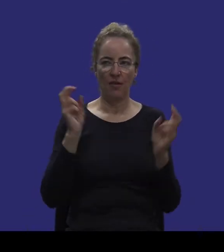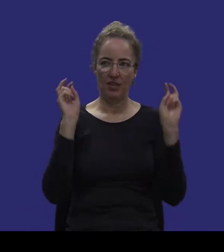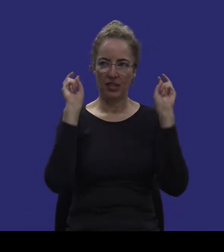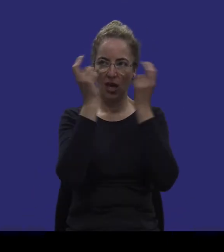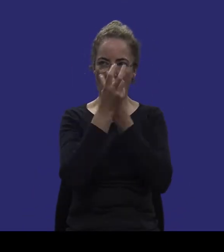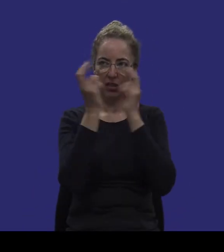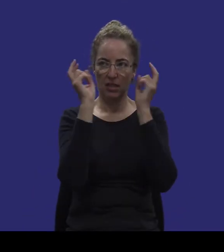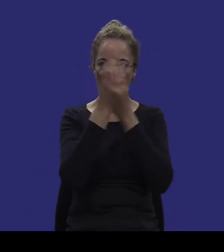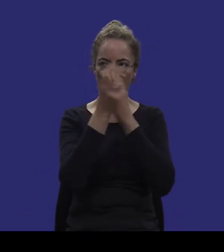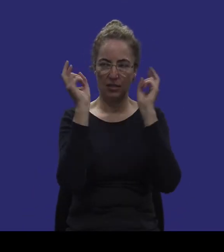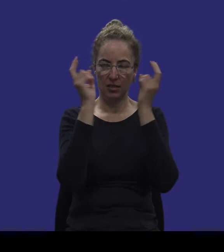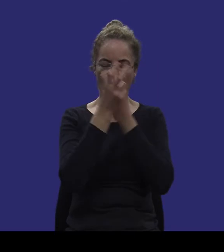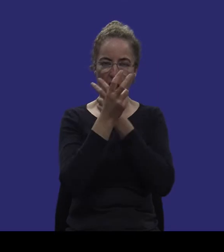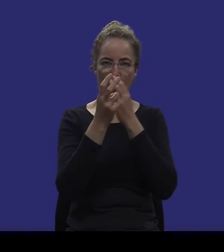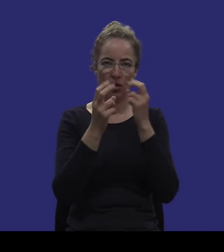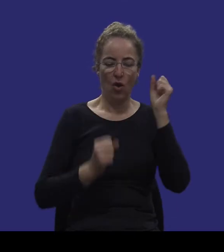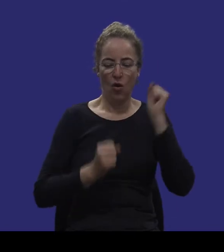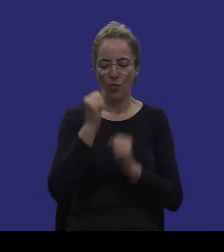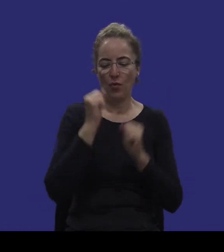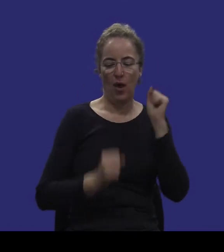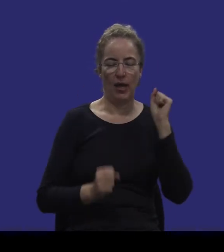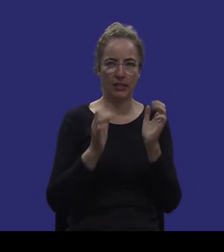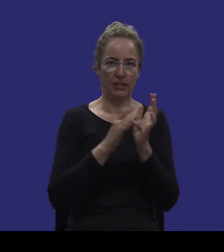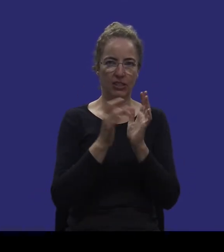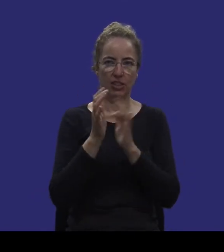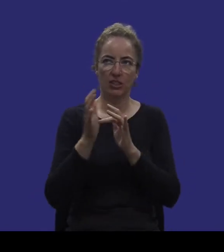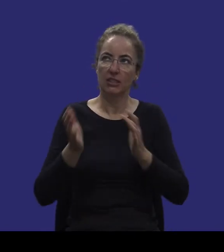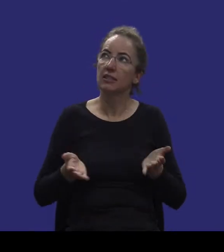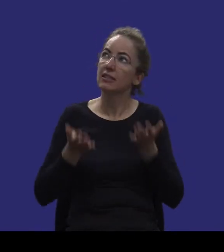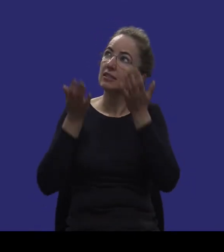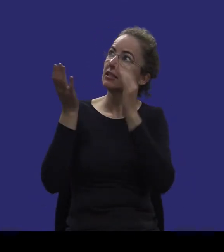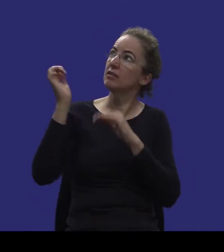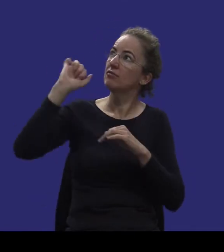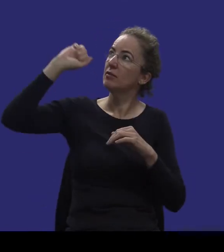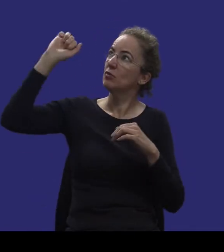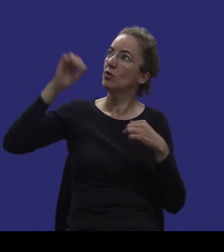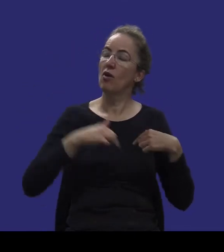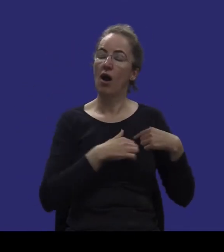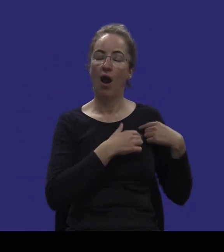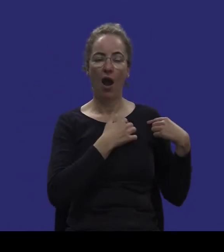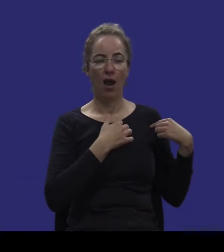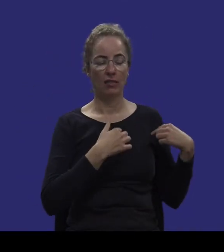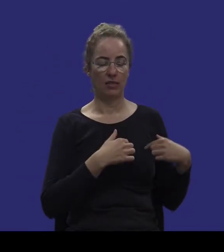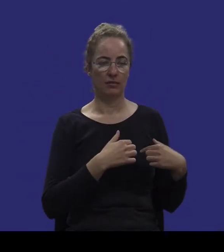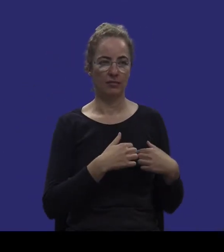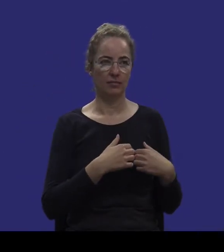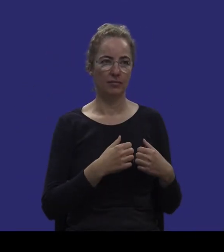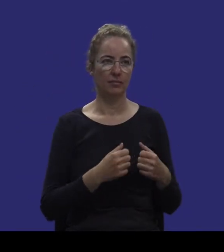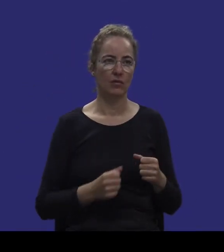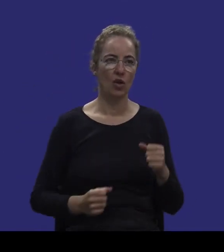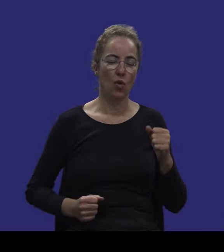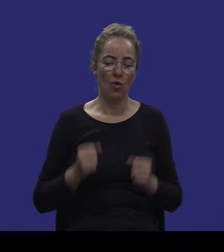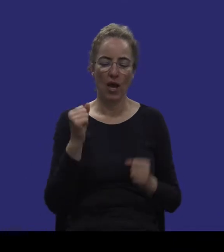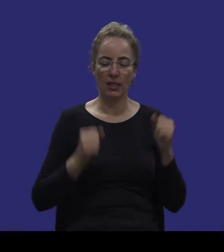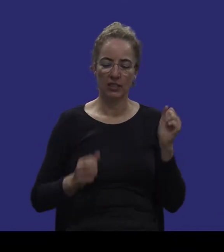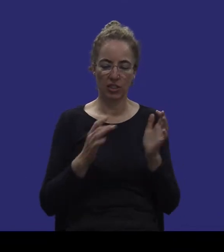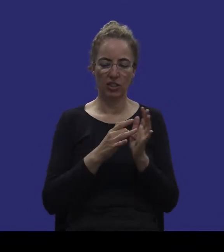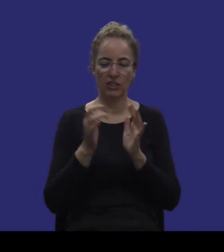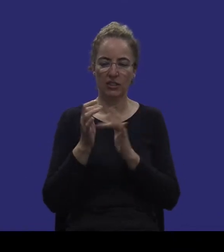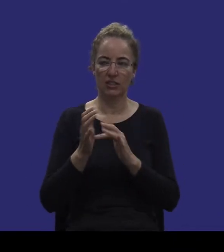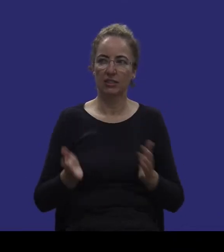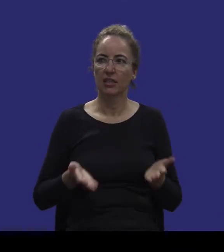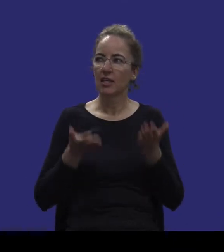dark, dark. Run to Jesus, give him your heart. Run to Jesus, run